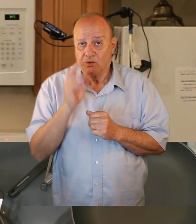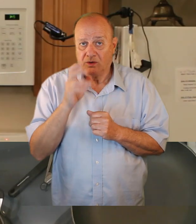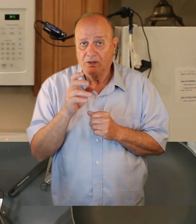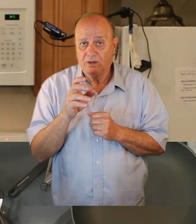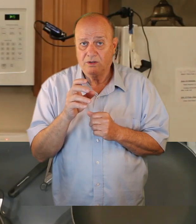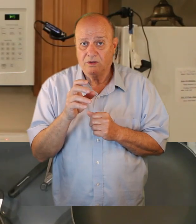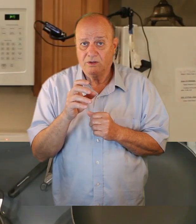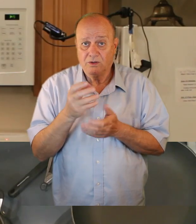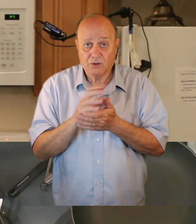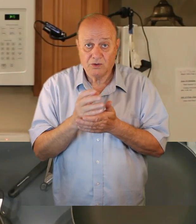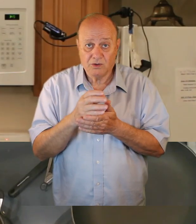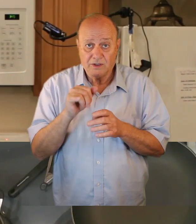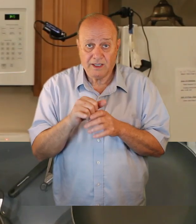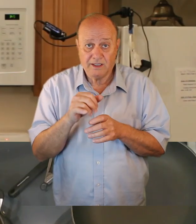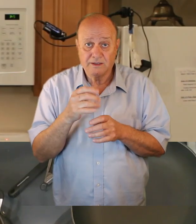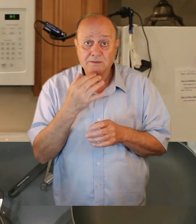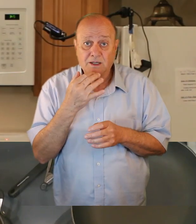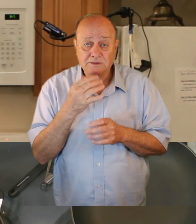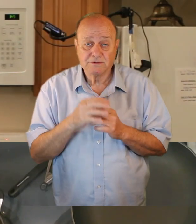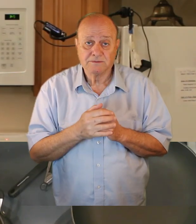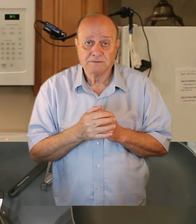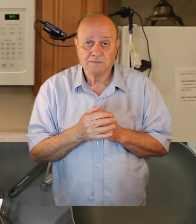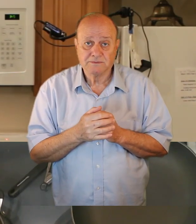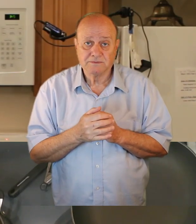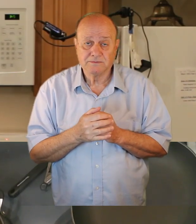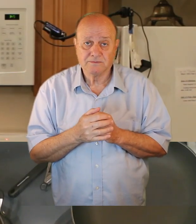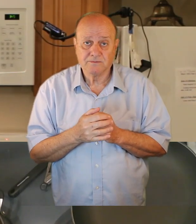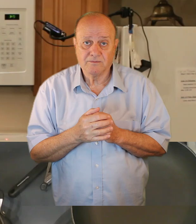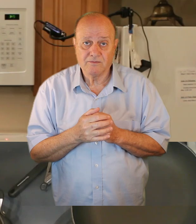And I'm going to be toasting this spice.